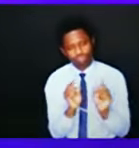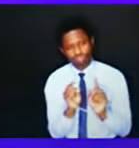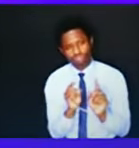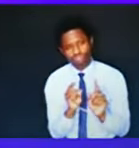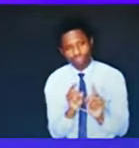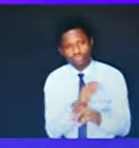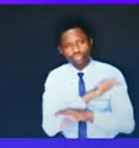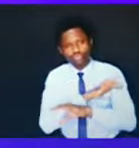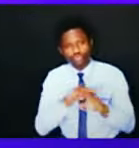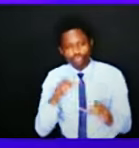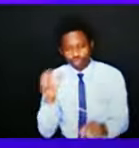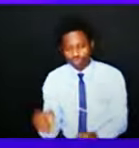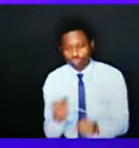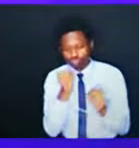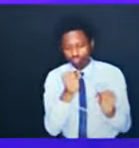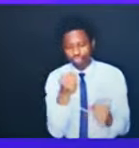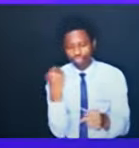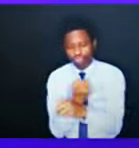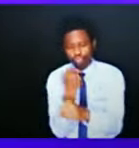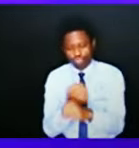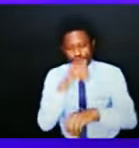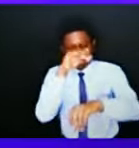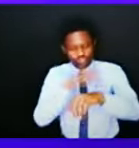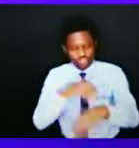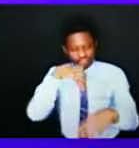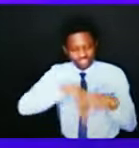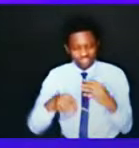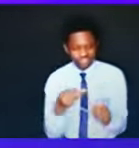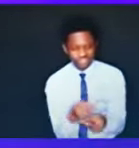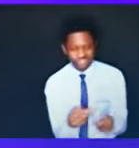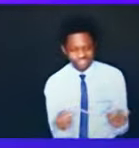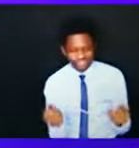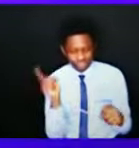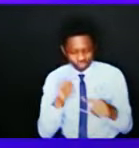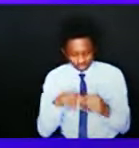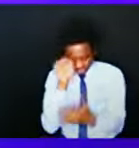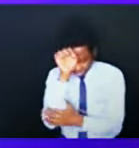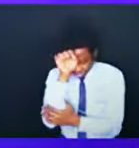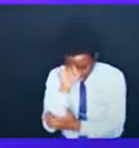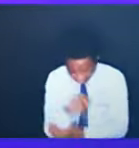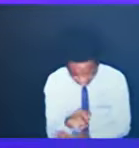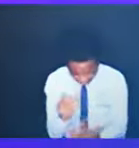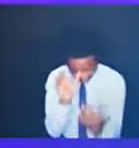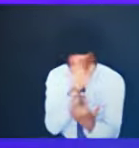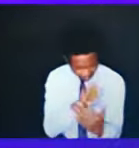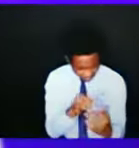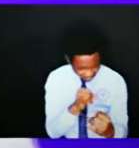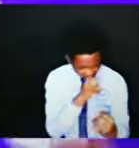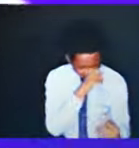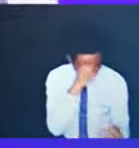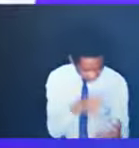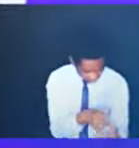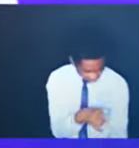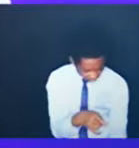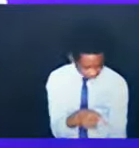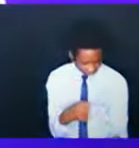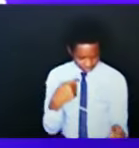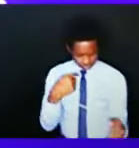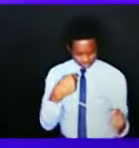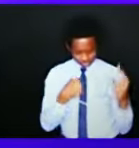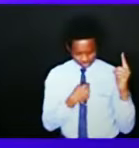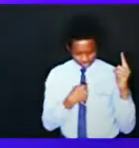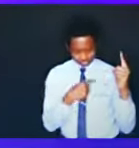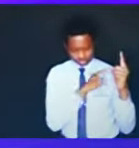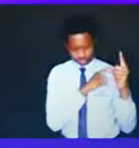not place a carved stone in your land to bow down before it. I am the